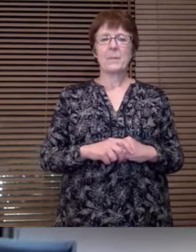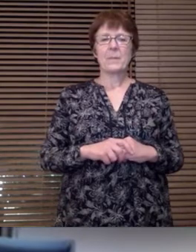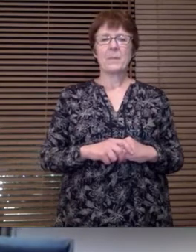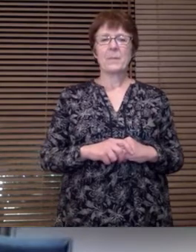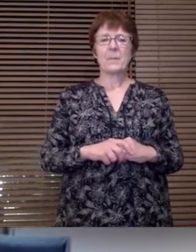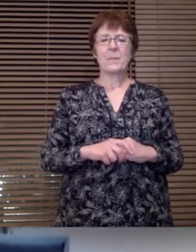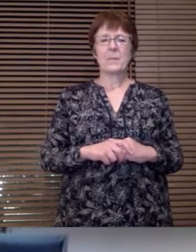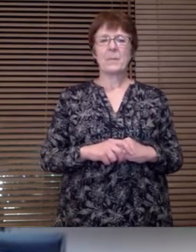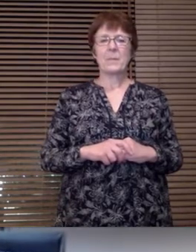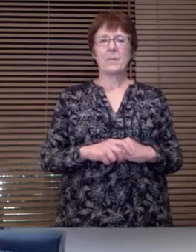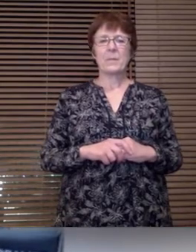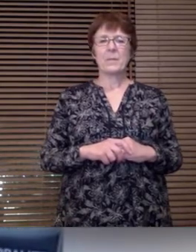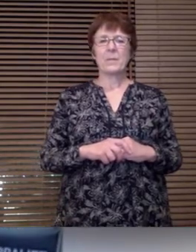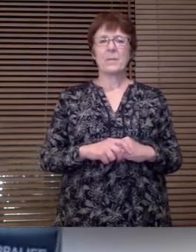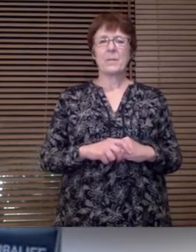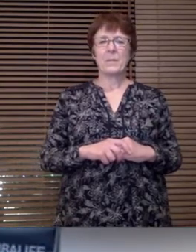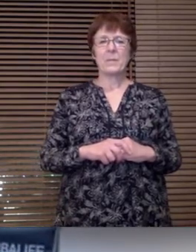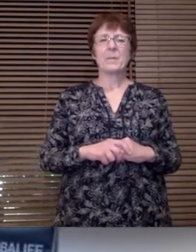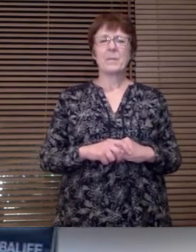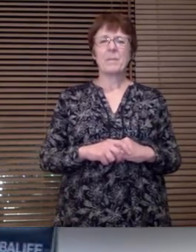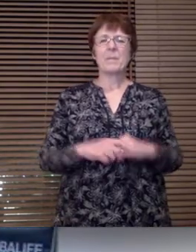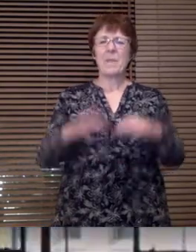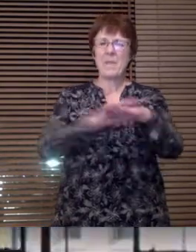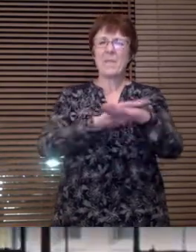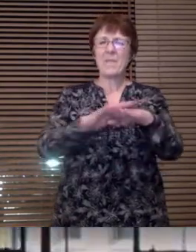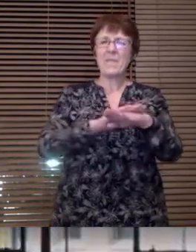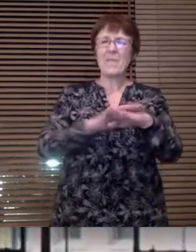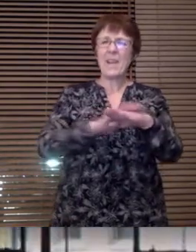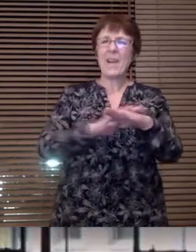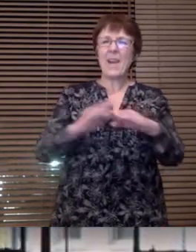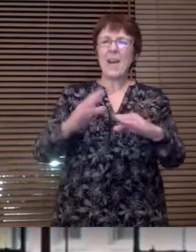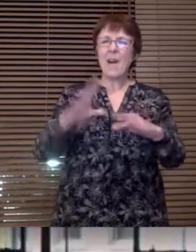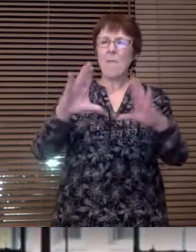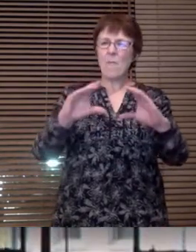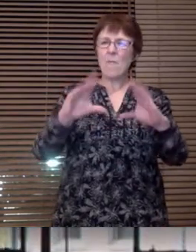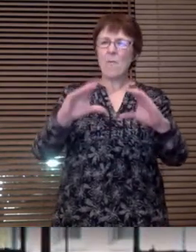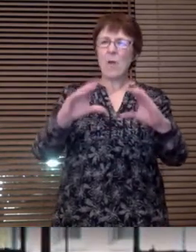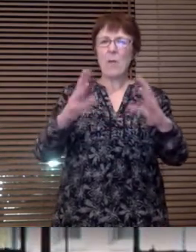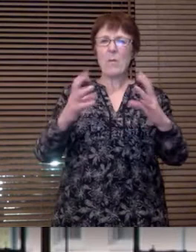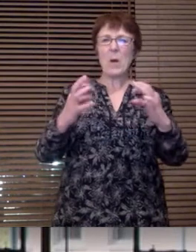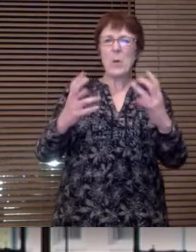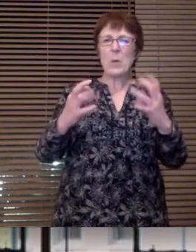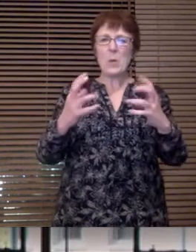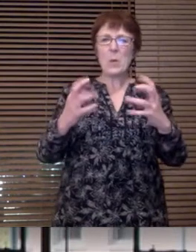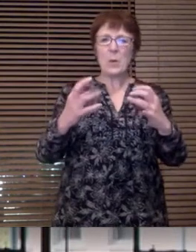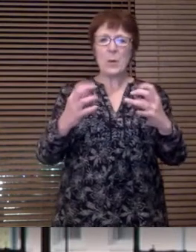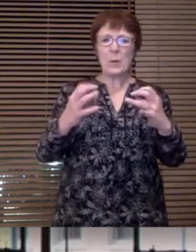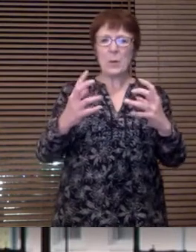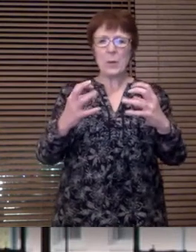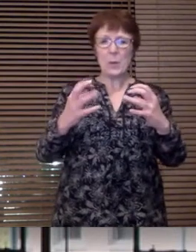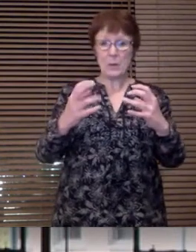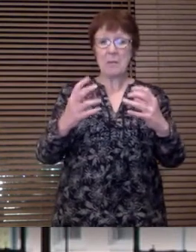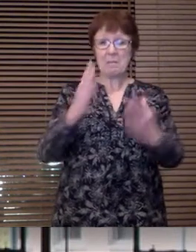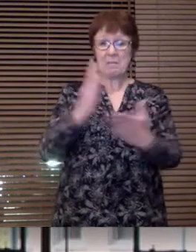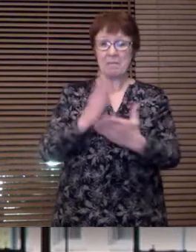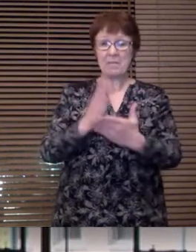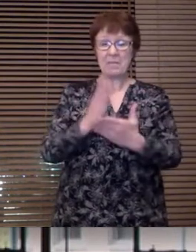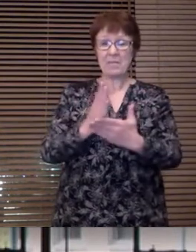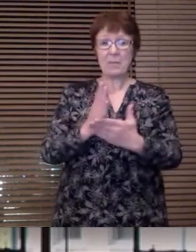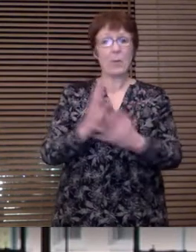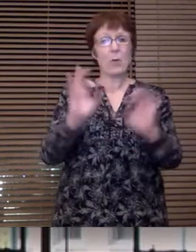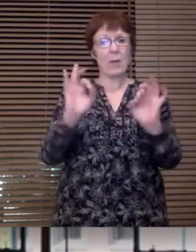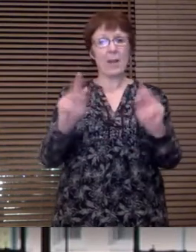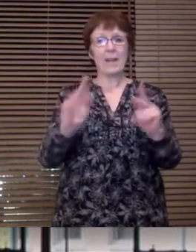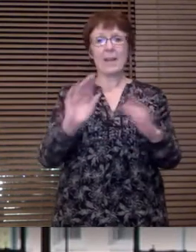3, 2, 1, and relax. Incredible there for the core. I'm starting to feel it myself, so we move on to the next